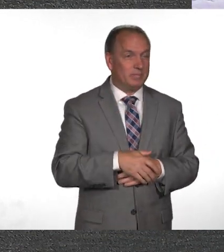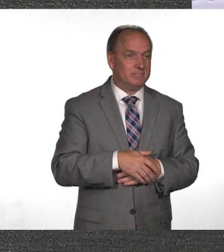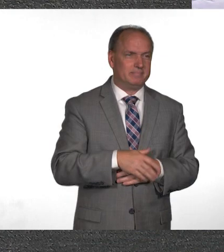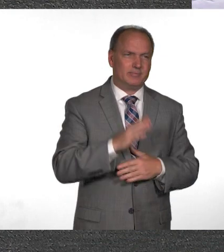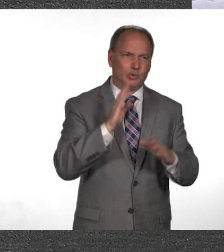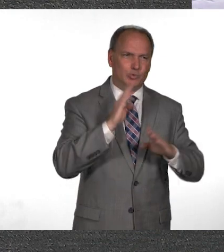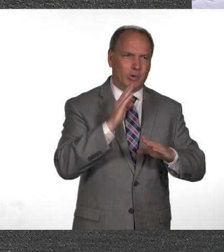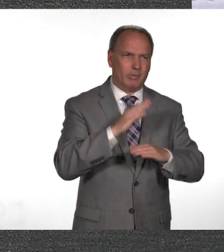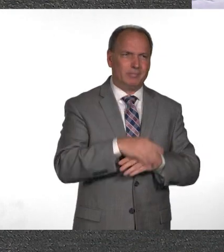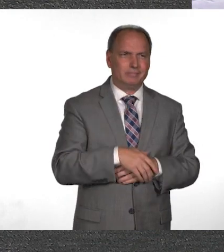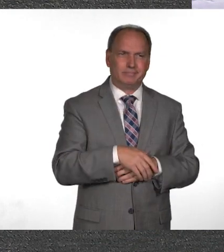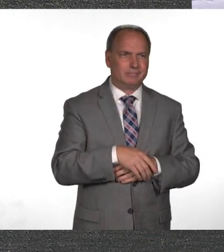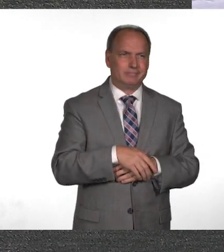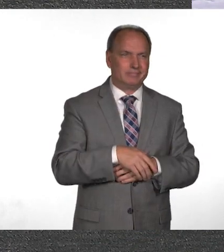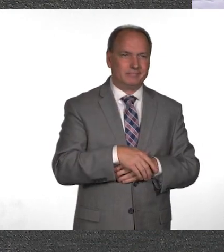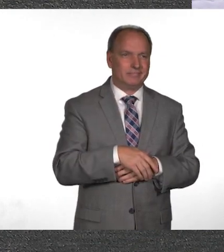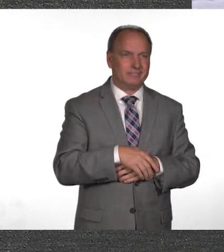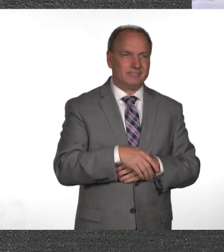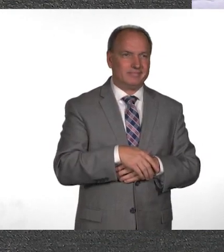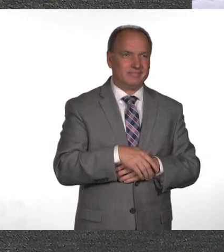trouble.